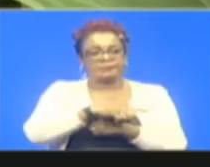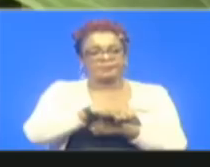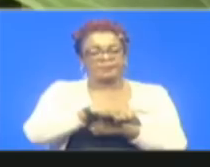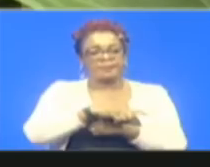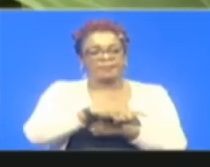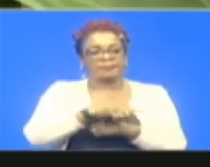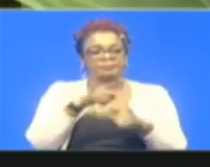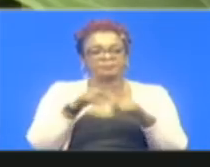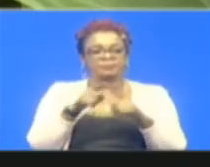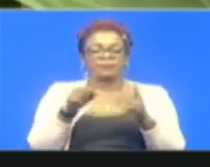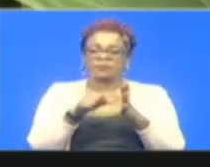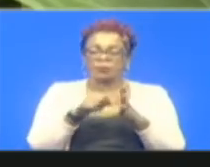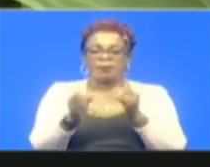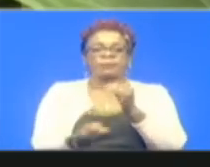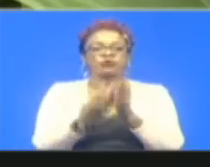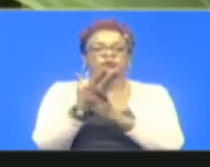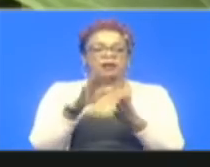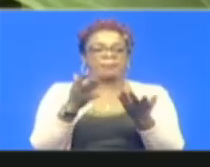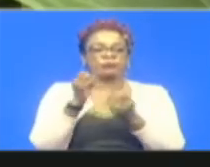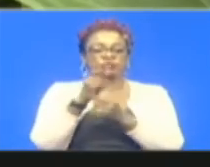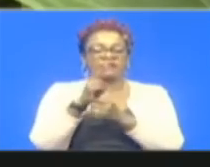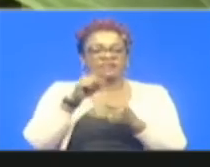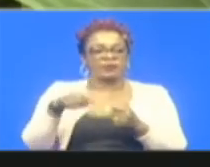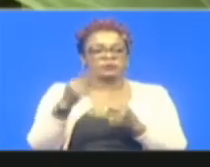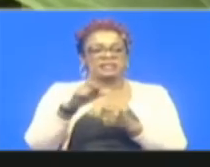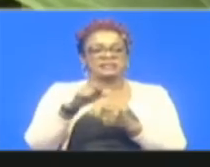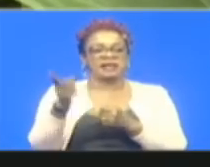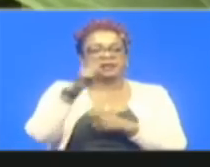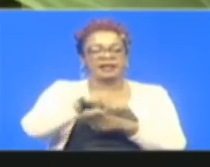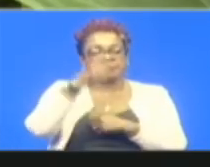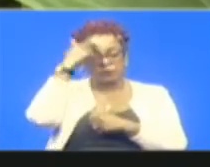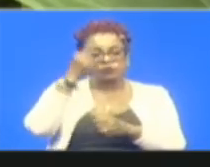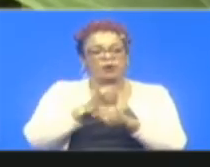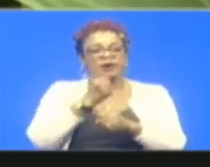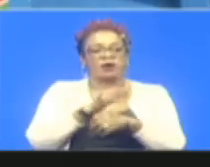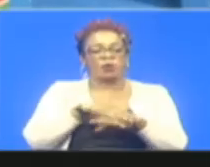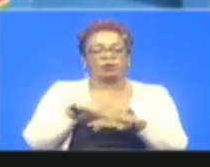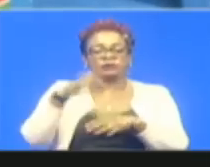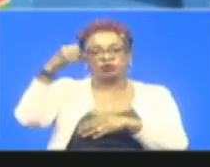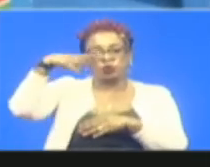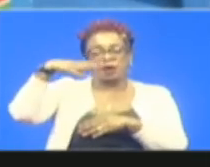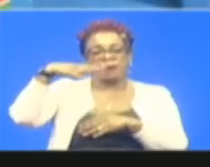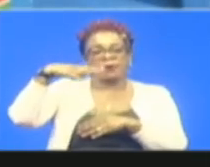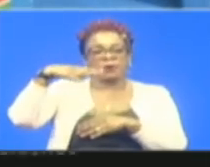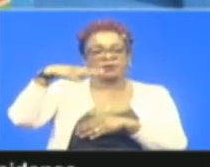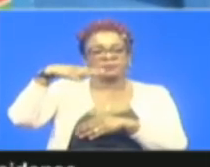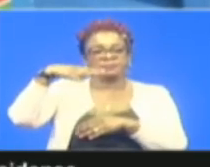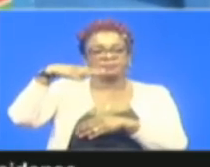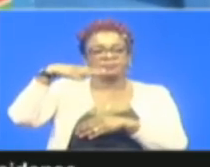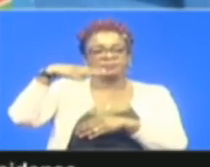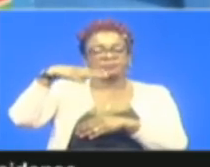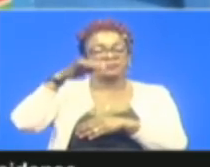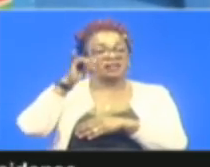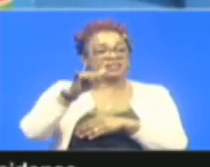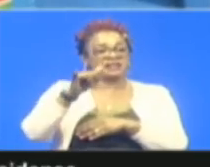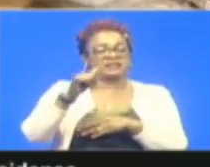but the plant will be producing around 12,000 litres a day because it's operating on solar power only. One such plant